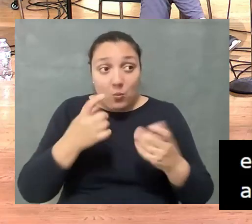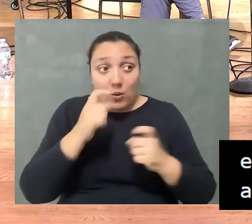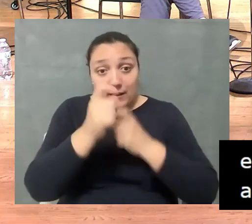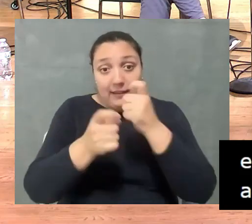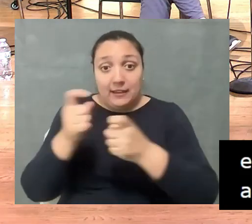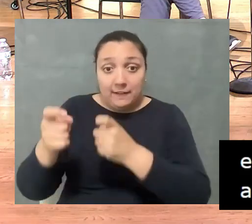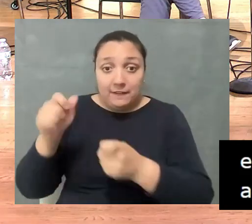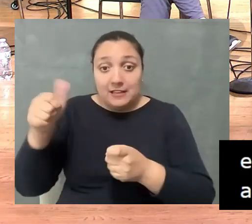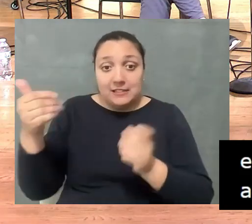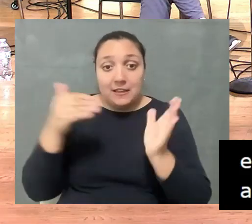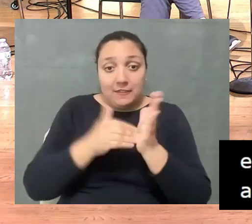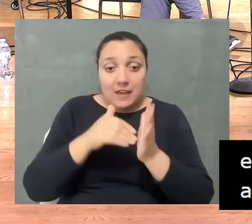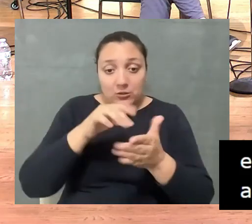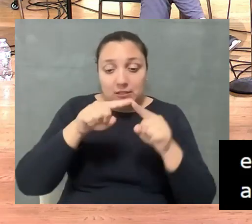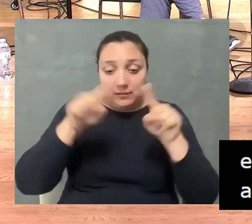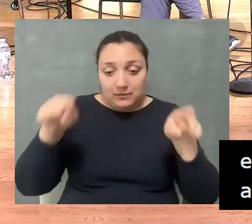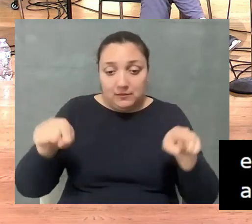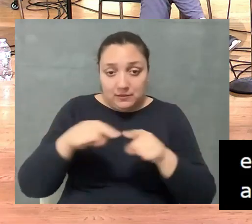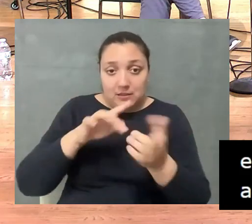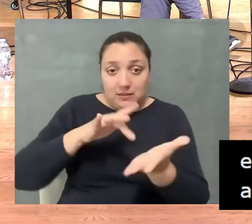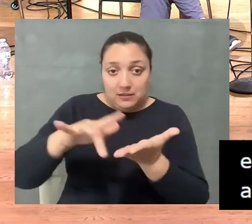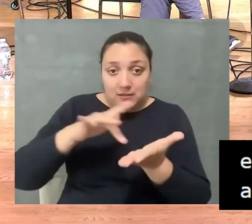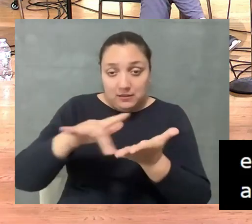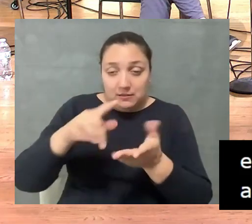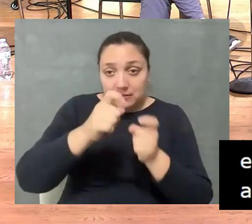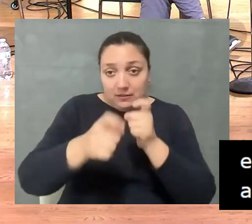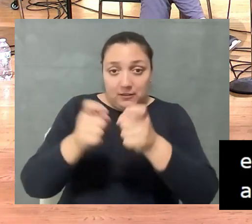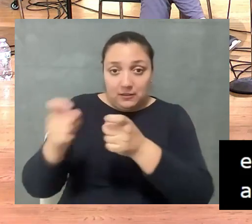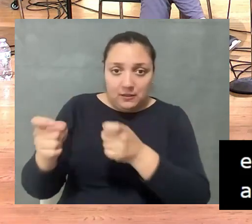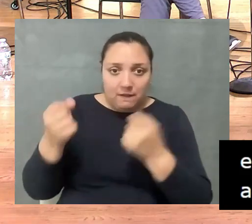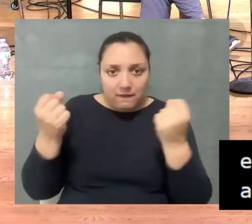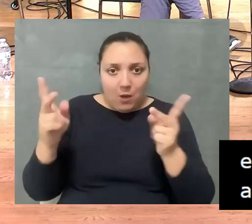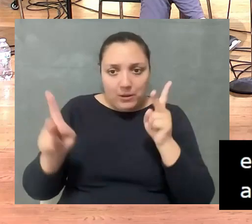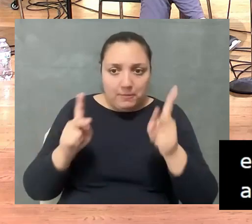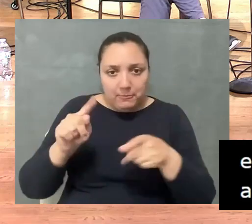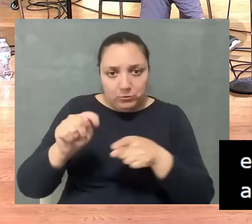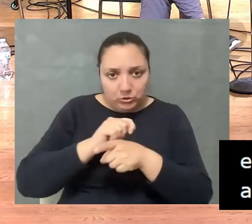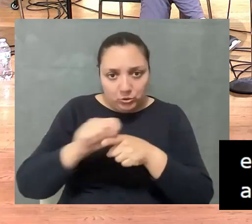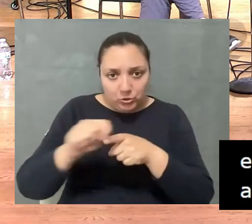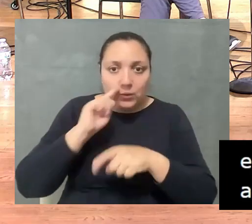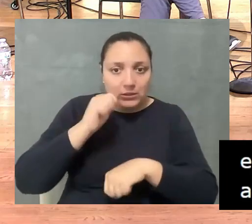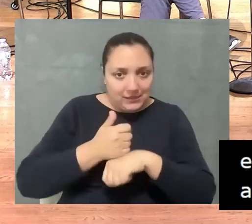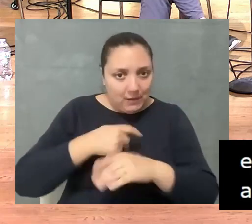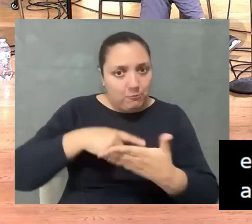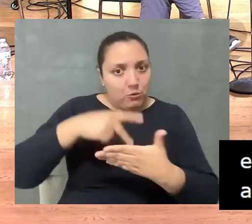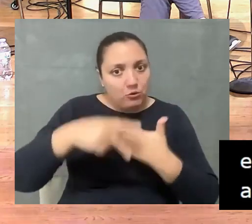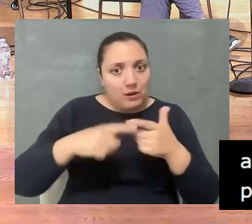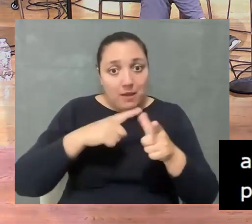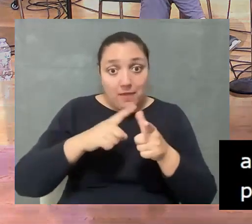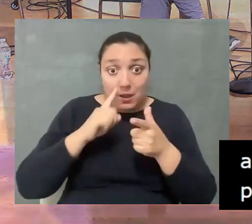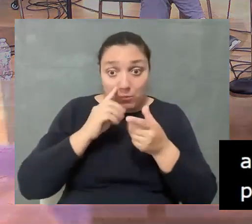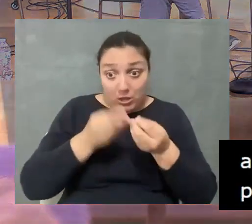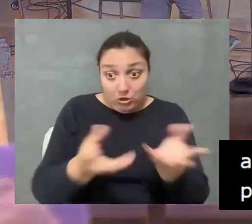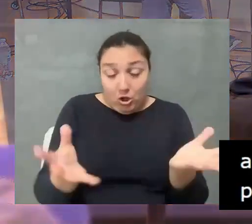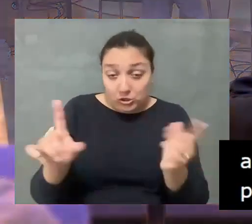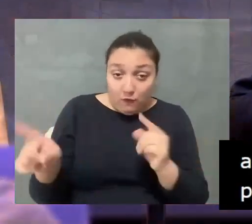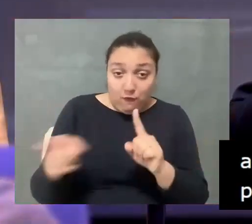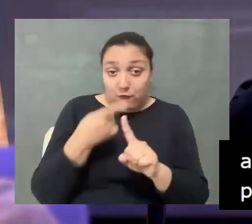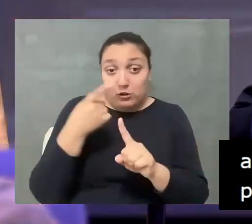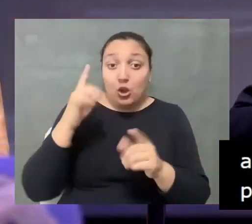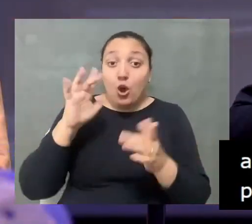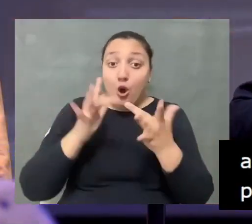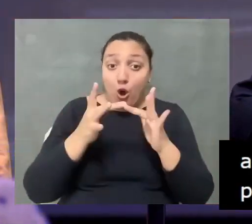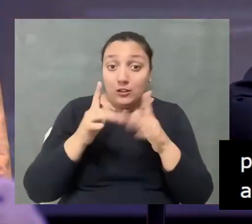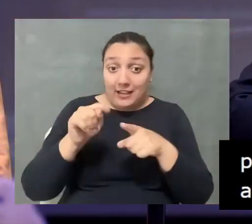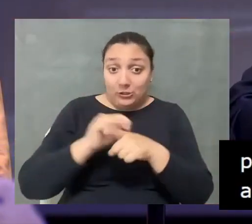housing to residents of public housing. How many people can we train? We put together a program and we launched for us the first ever online training program, which we'd